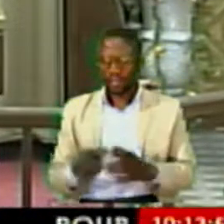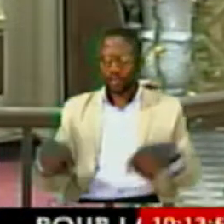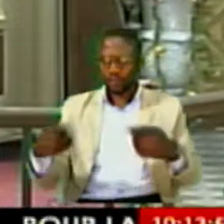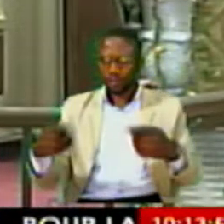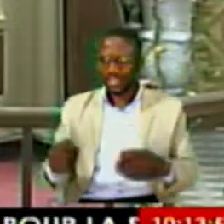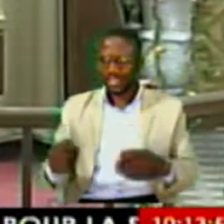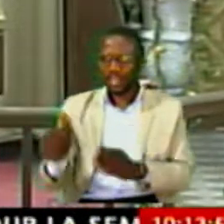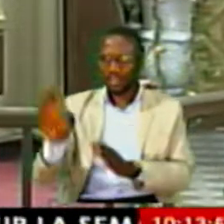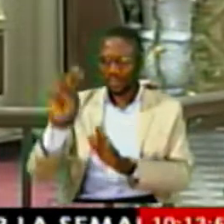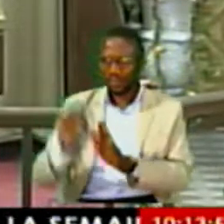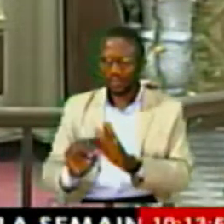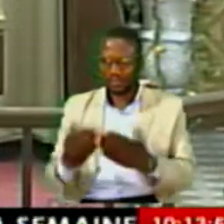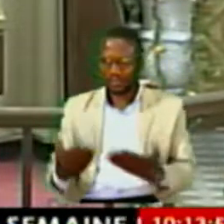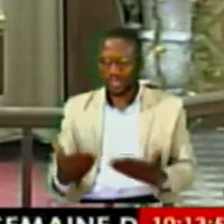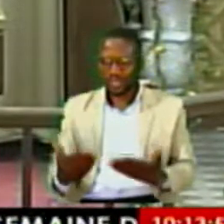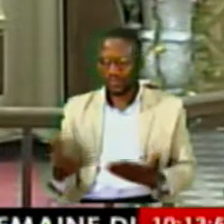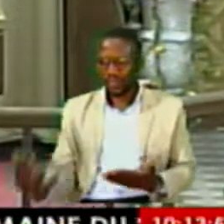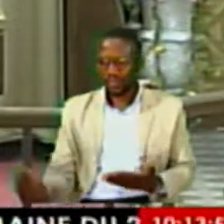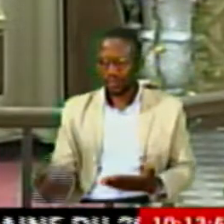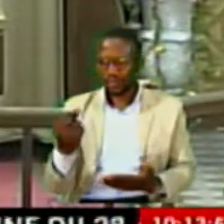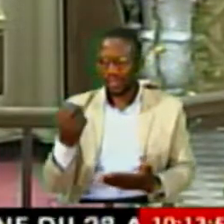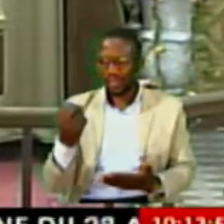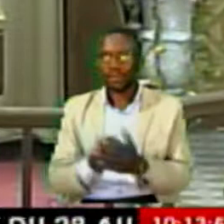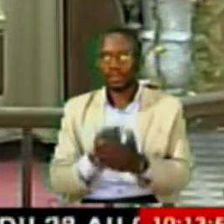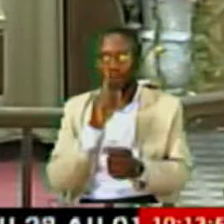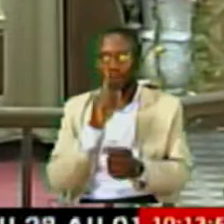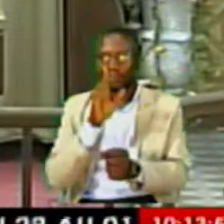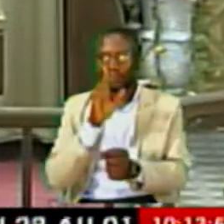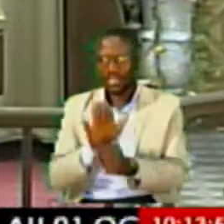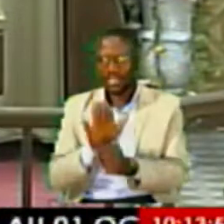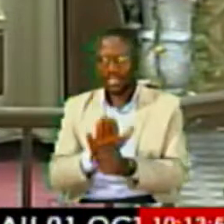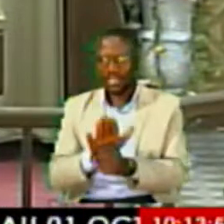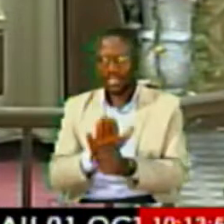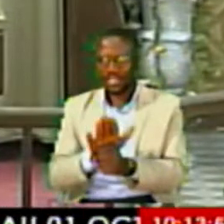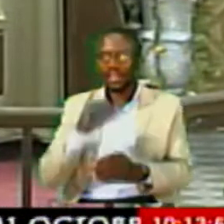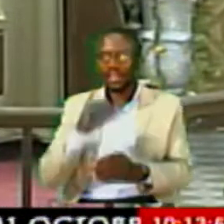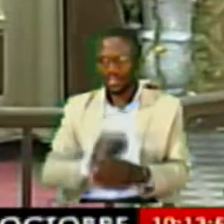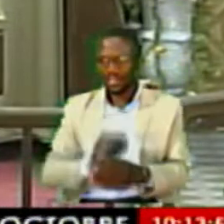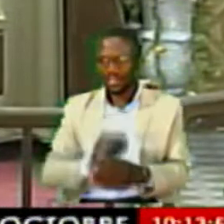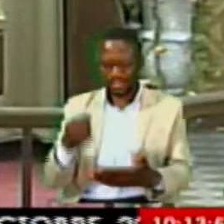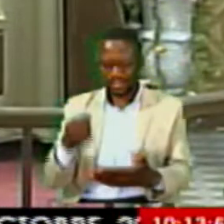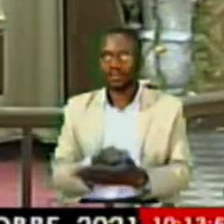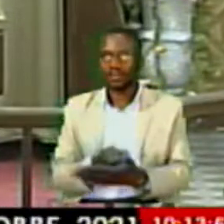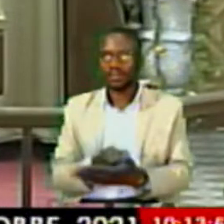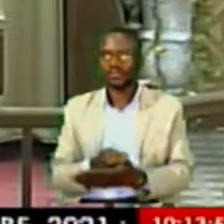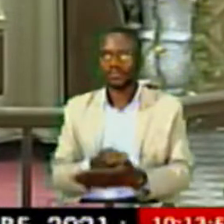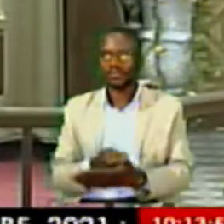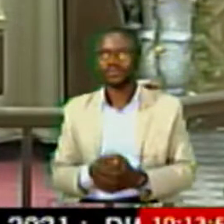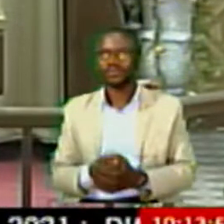Let's go fast now. Prenons quelques promesses dans l'Ancien Testament. Let's take some promises in the Old Testament.